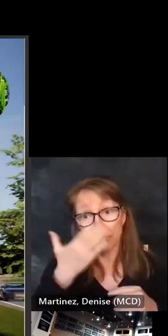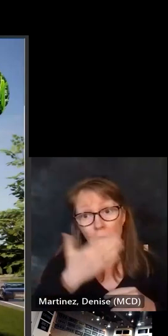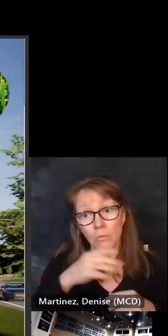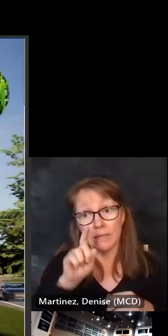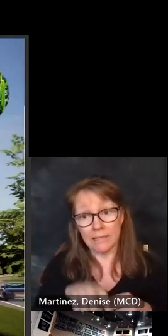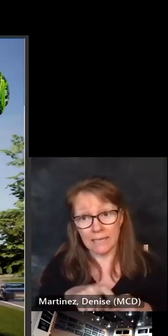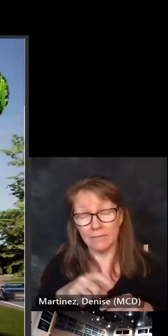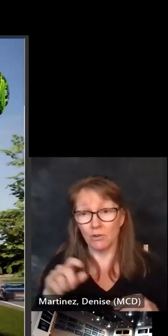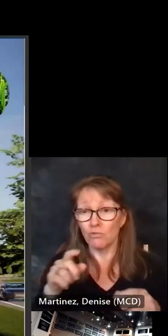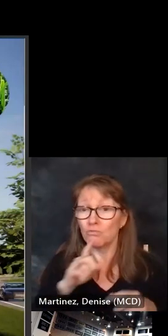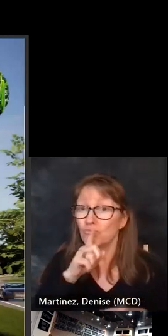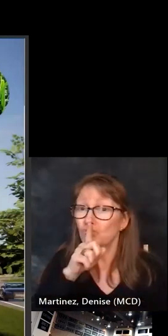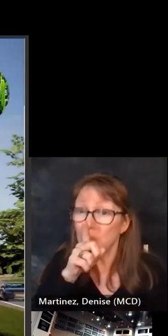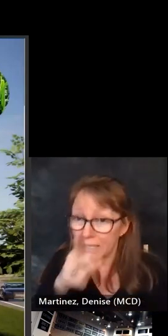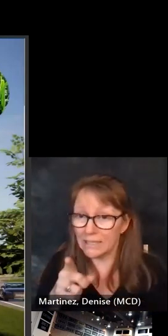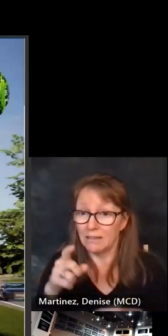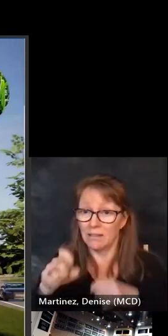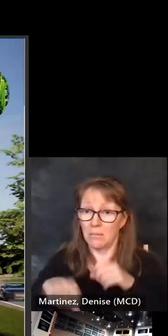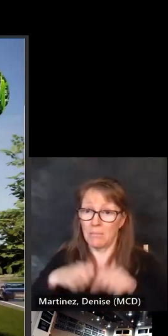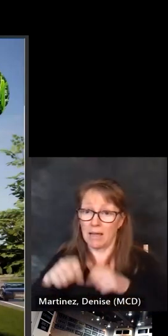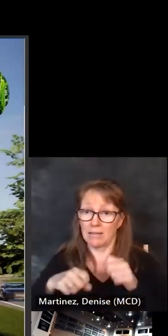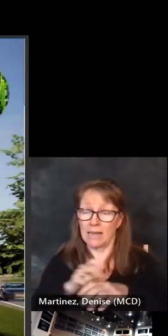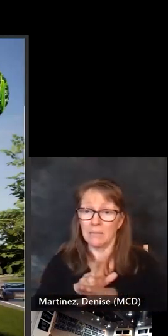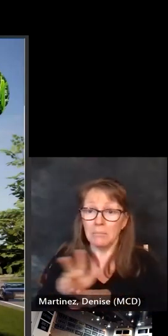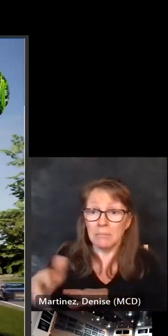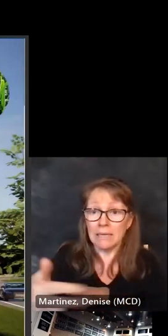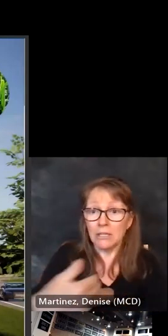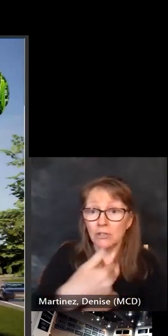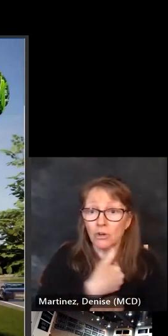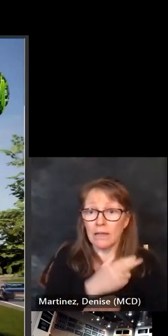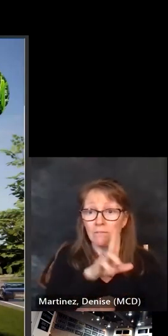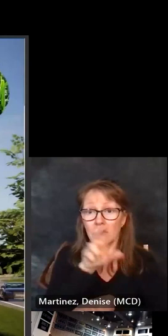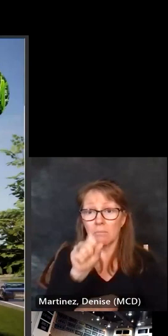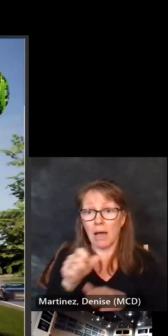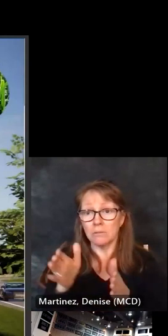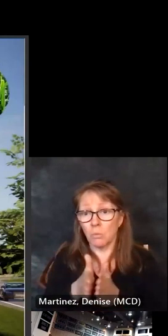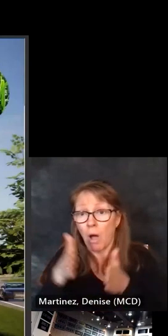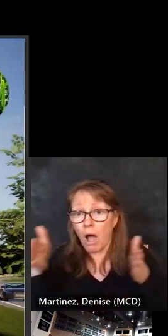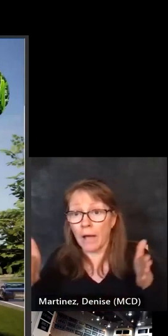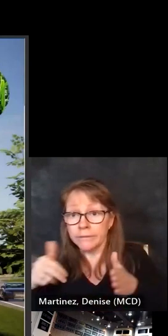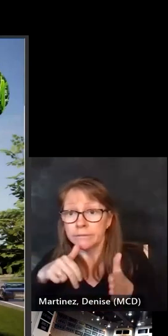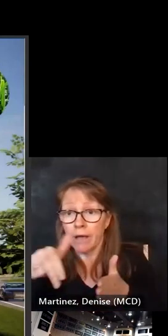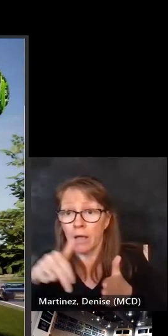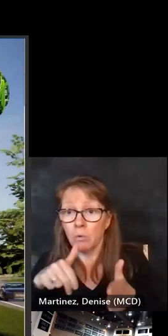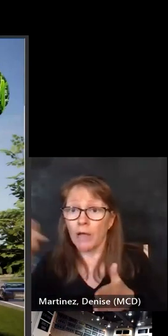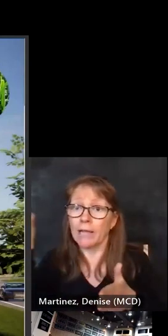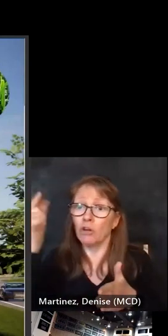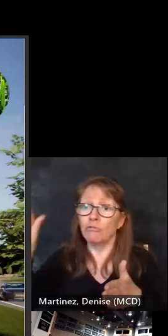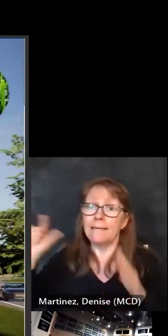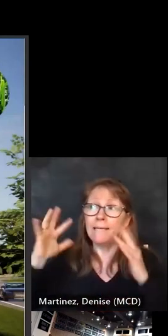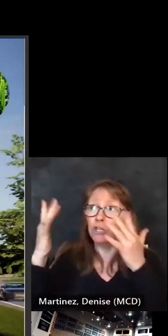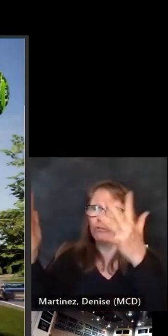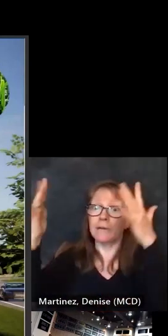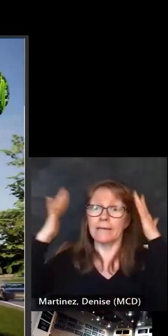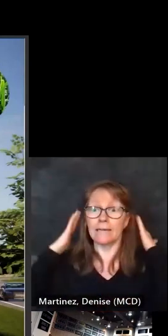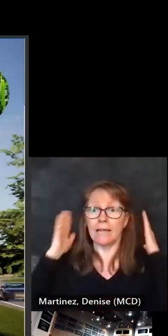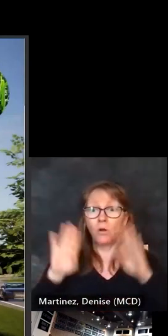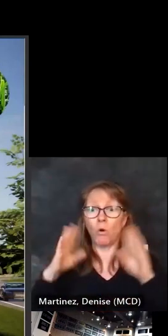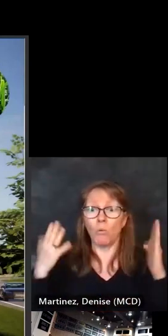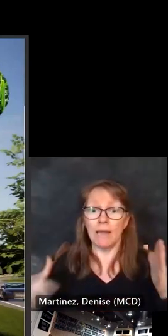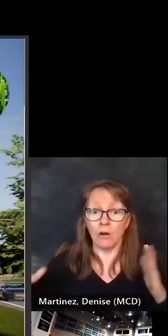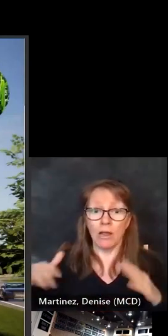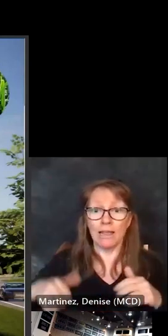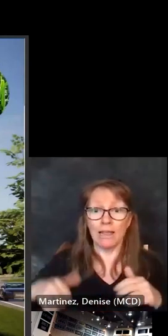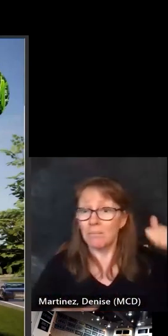streets, real bike lanes, maybe a turn lane for buses, and nice wide sidewalks, and some greenery and open area. In the back, we